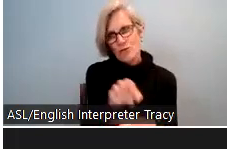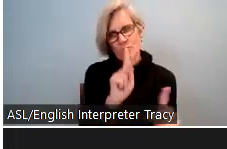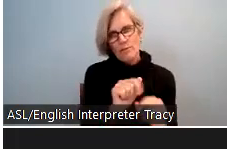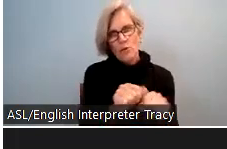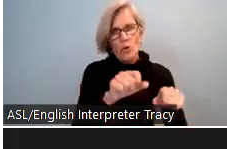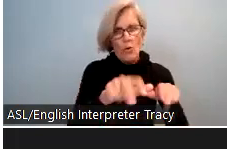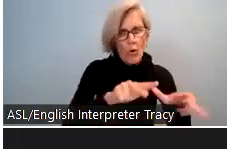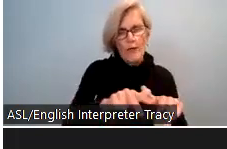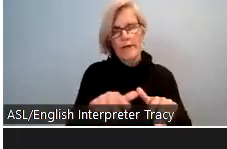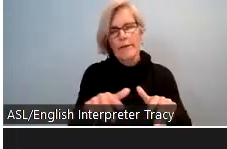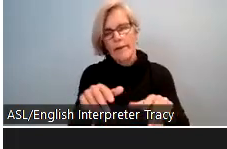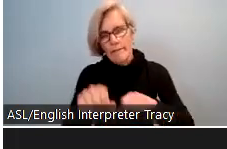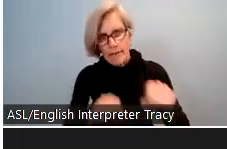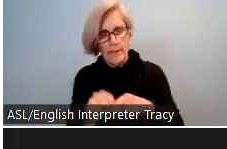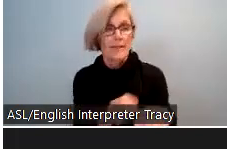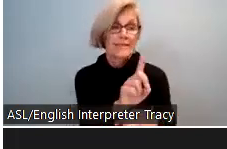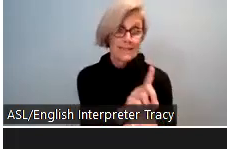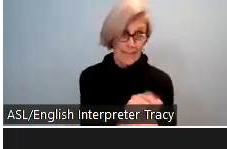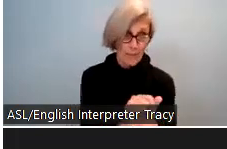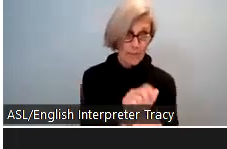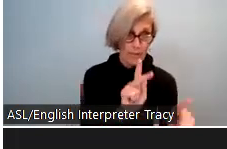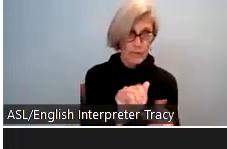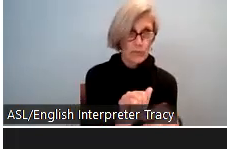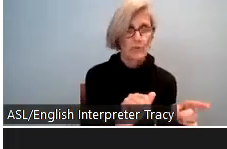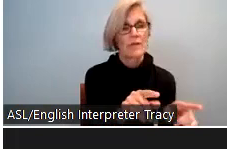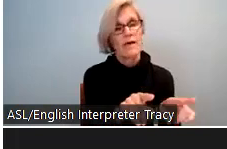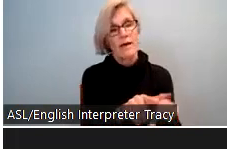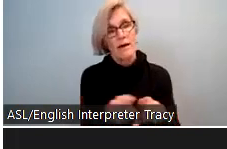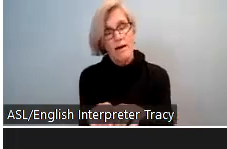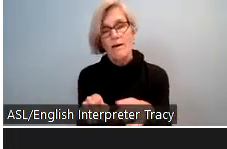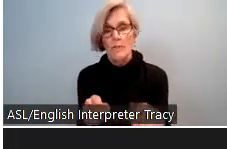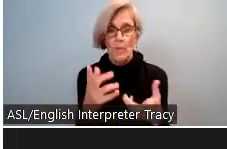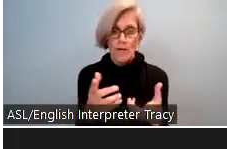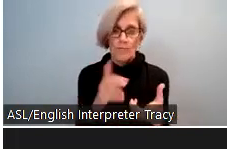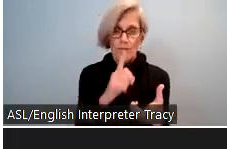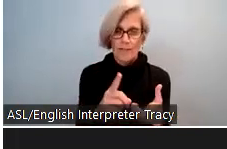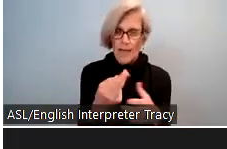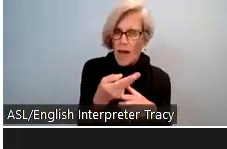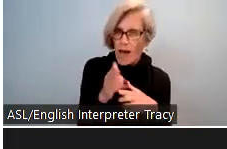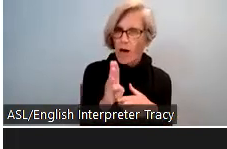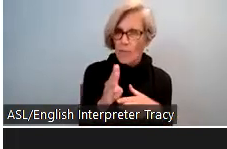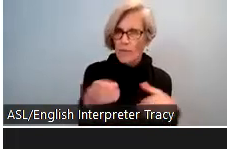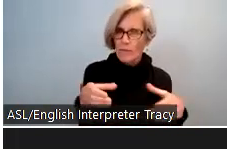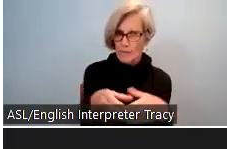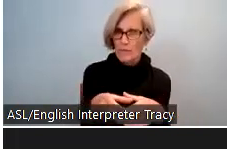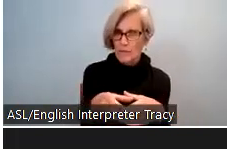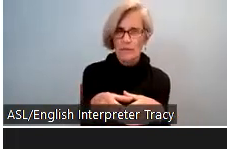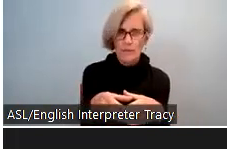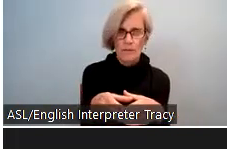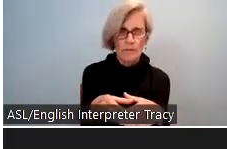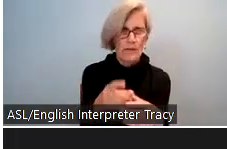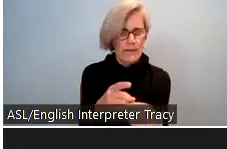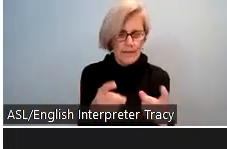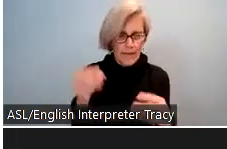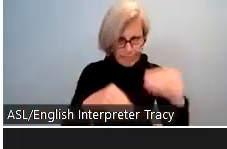up with those program goals, we really want a hub that co-locates multiple resources